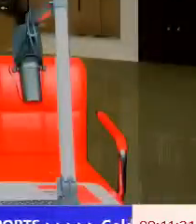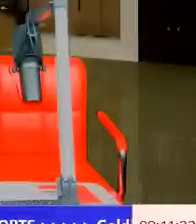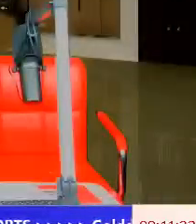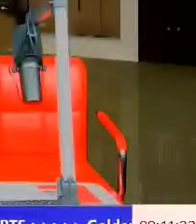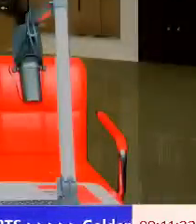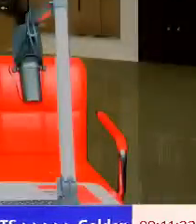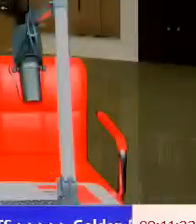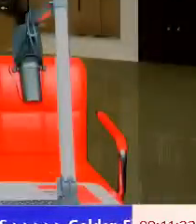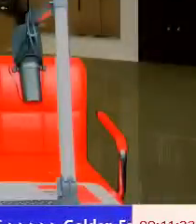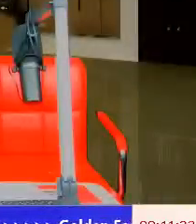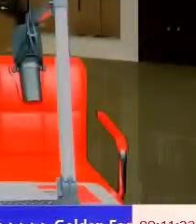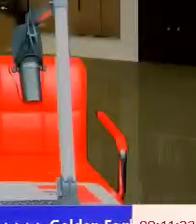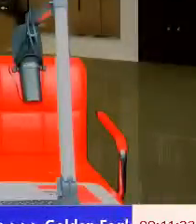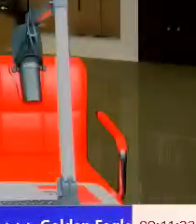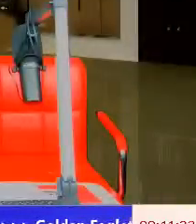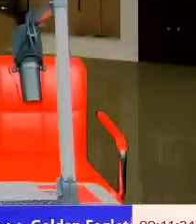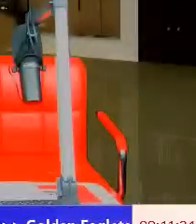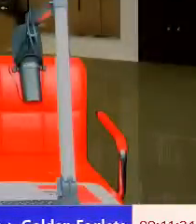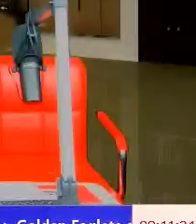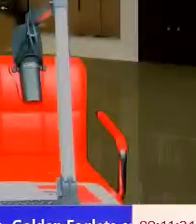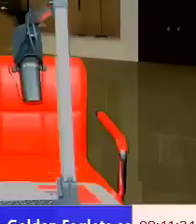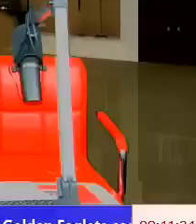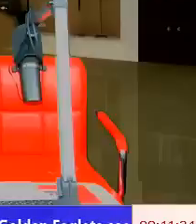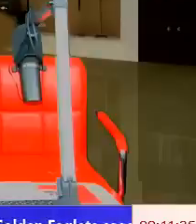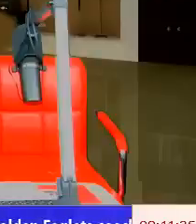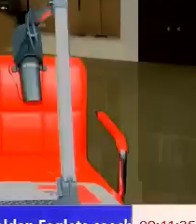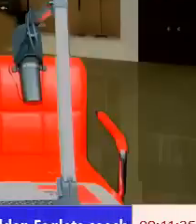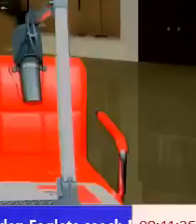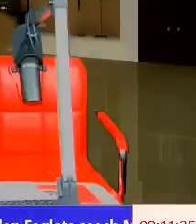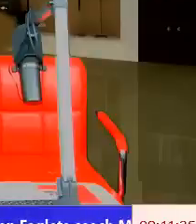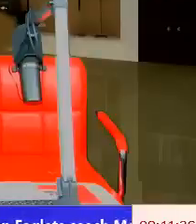phone. They don't know, say you they get money.